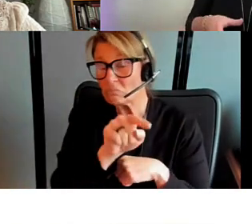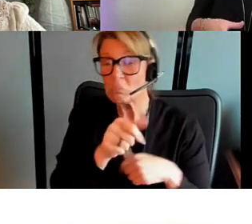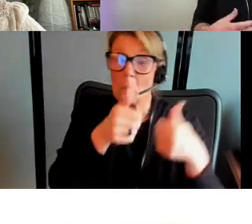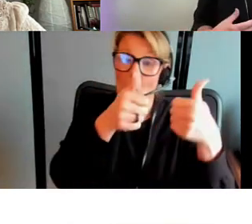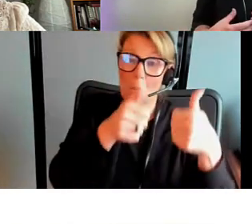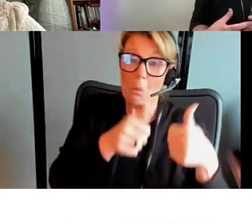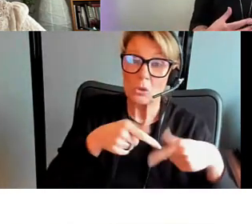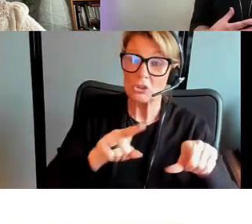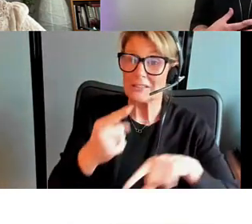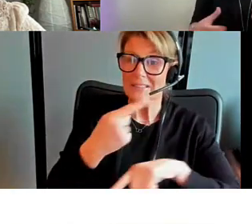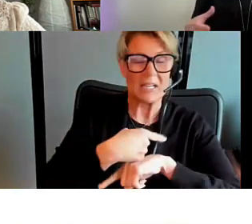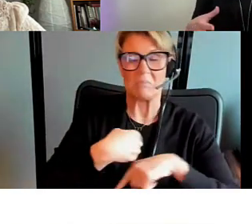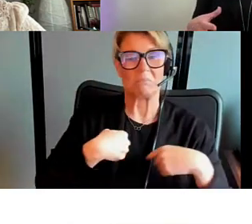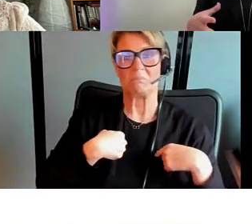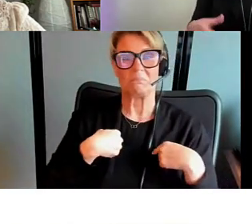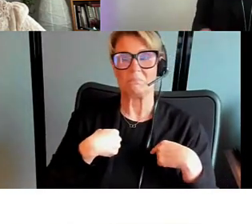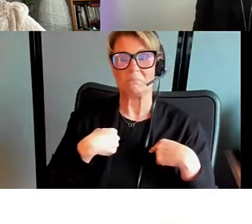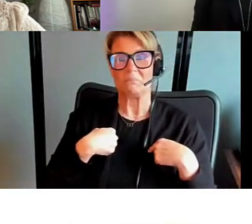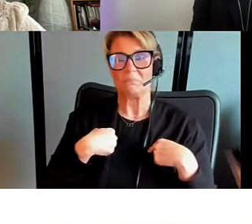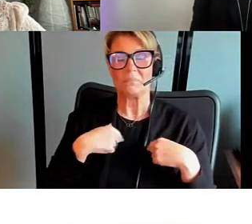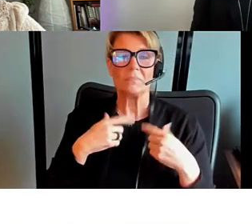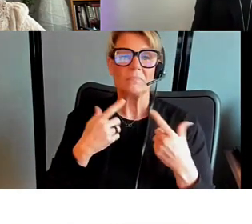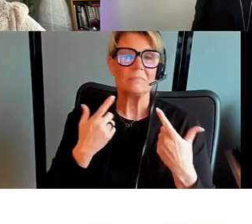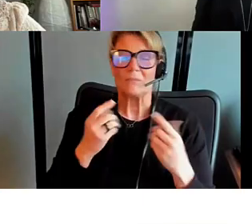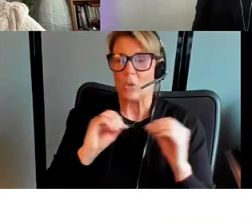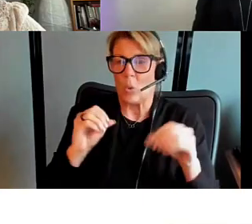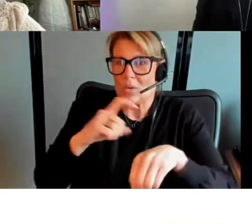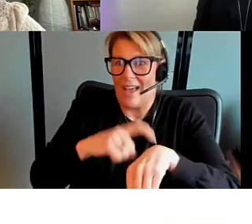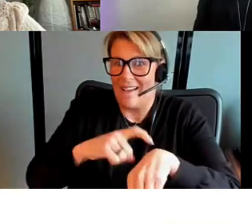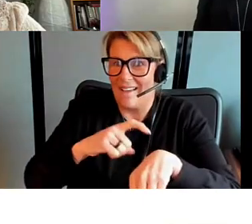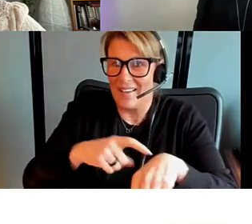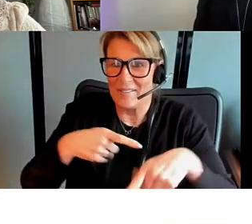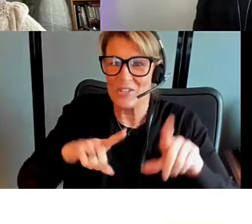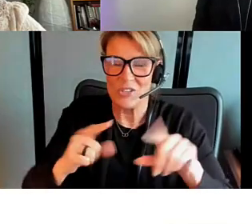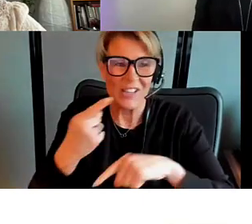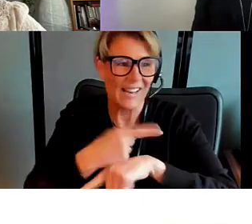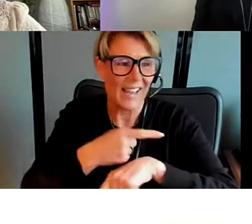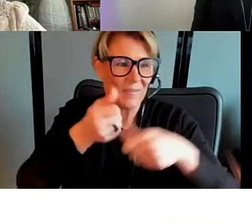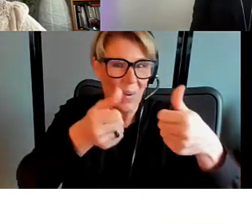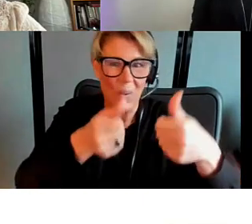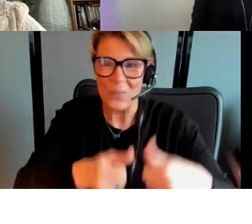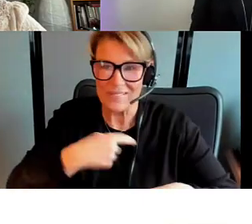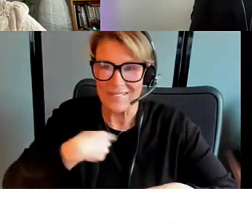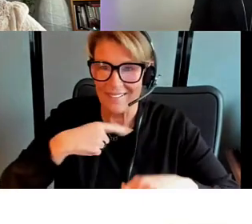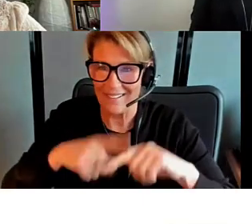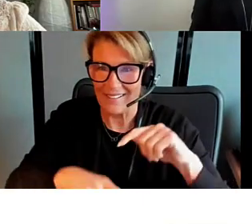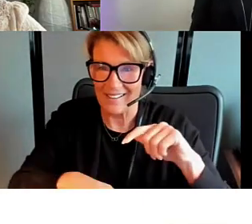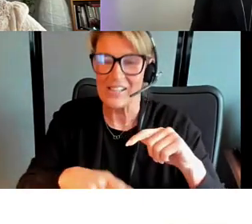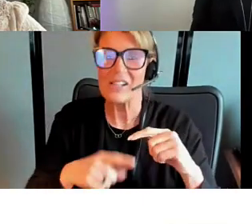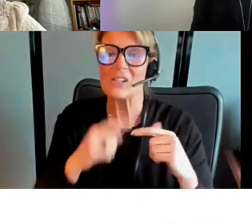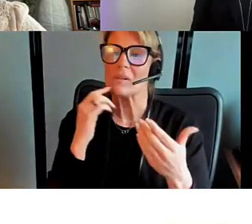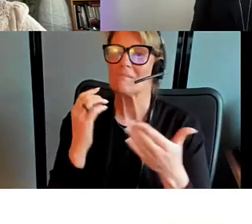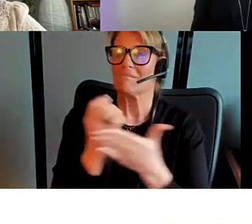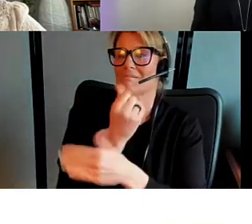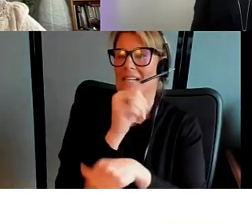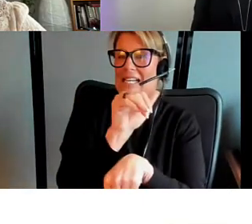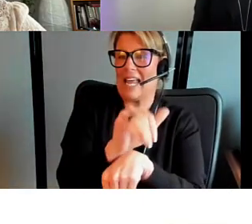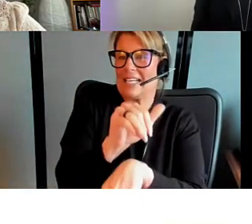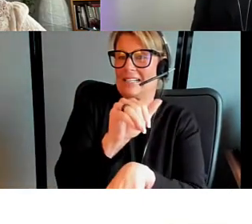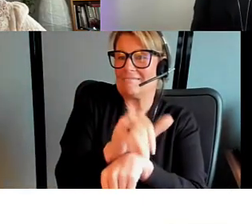post during the day. I personally don't have that time to post during the day, so it's just very easy for